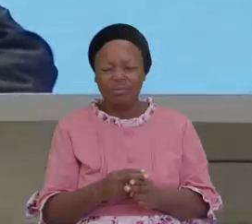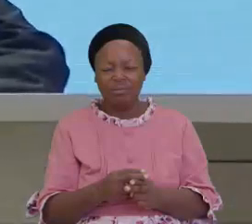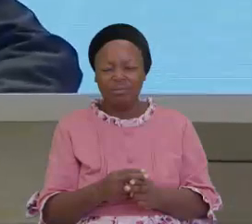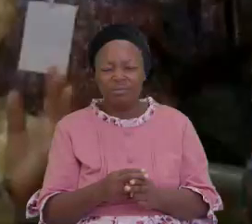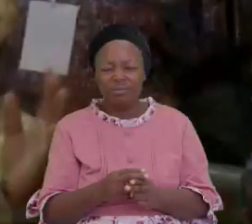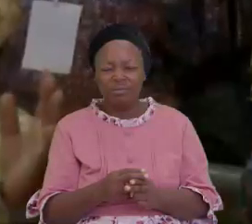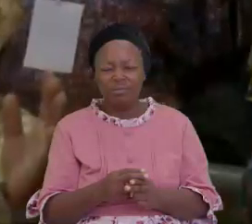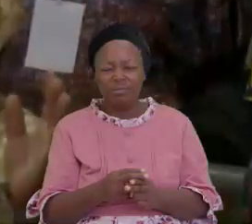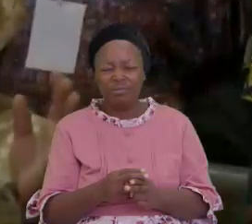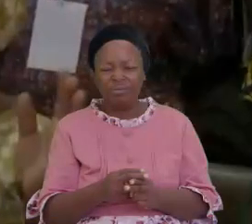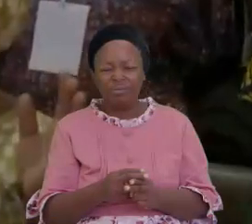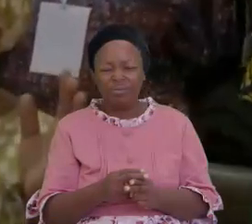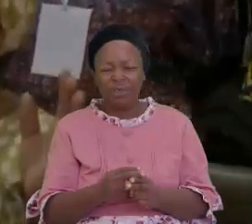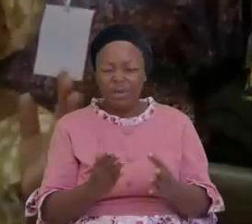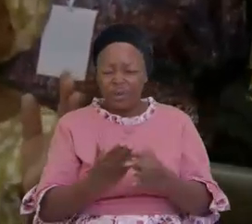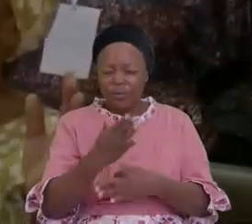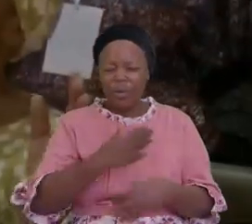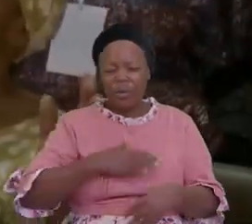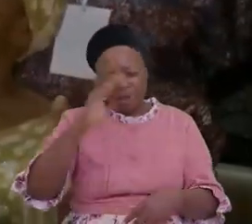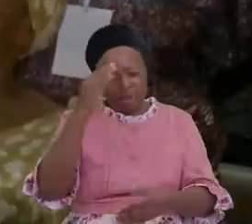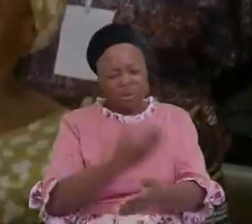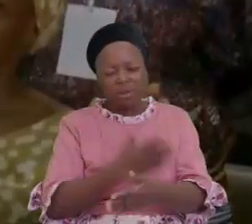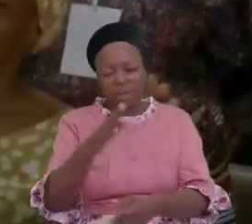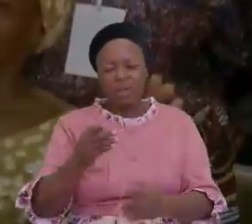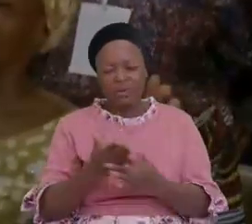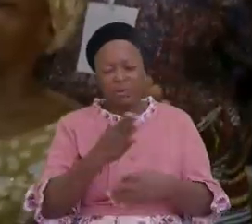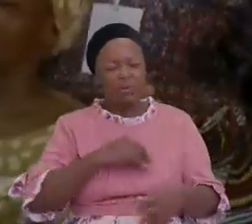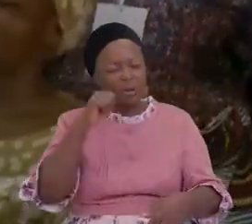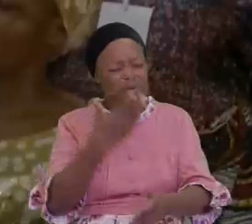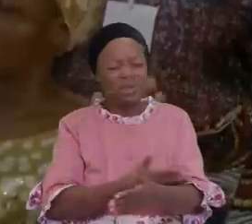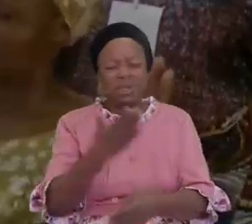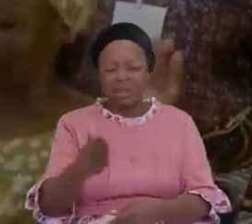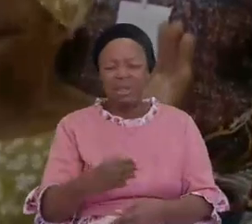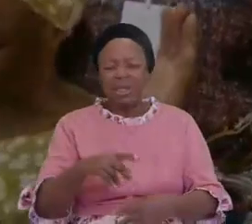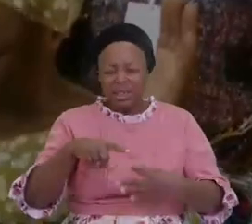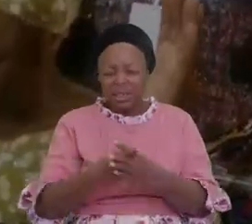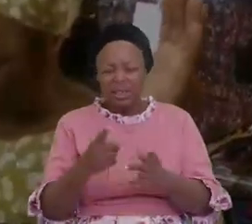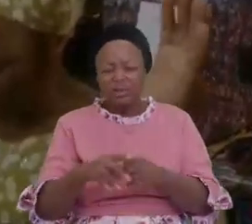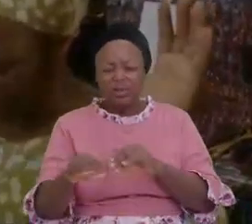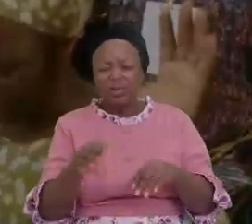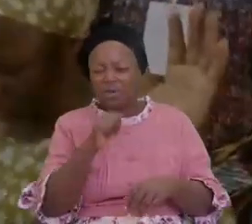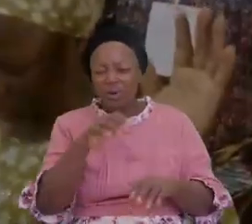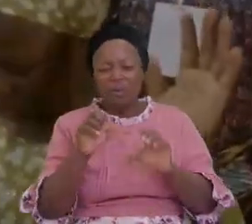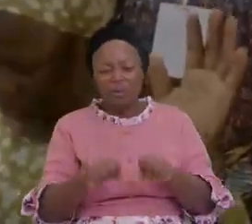Throw my son there, throw my daughter there, begin to do the impossible in their